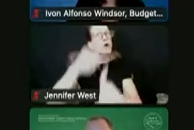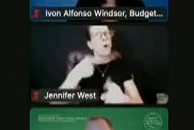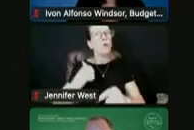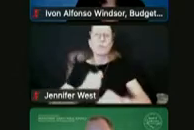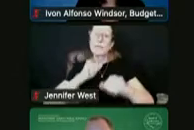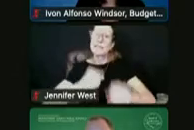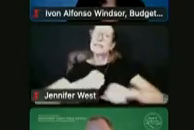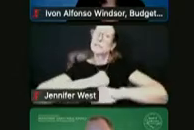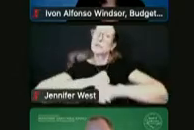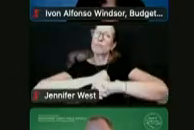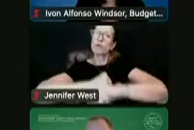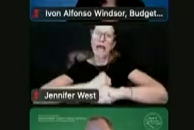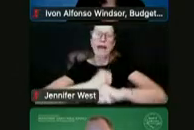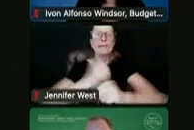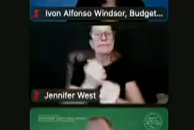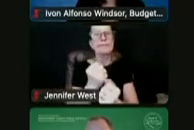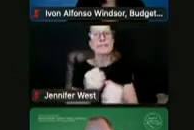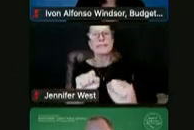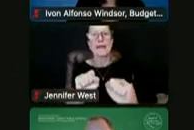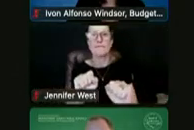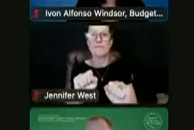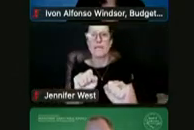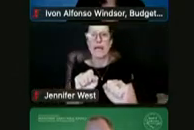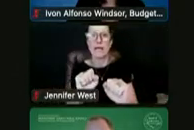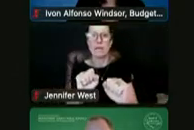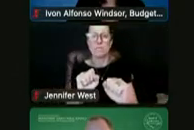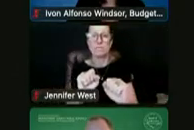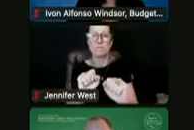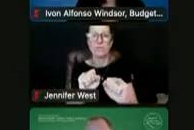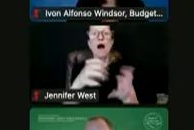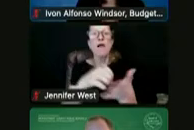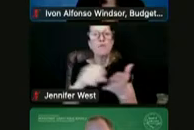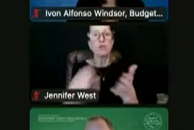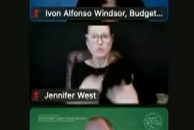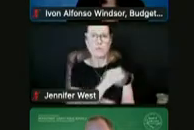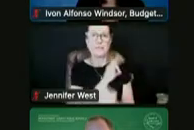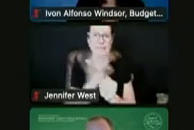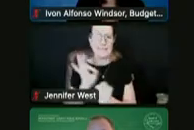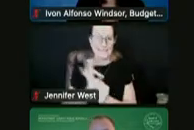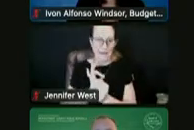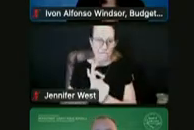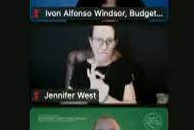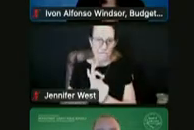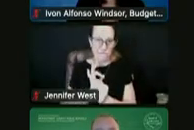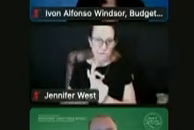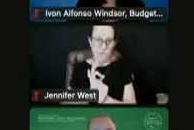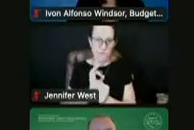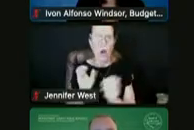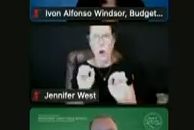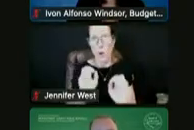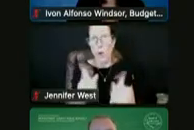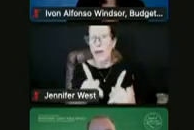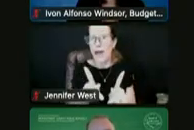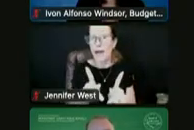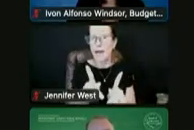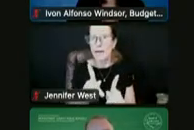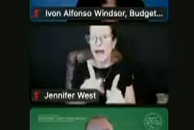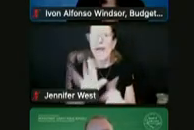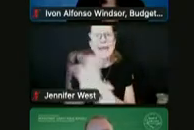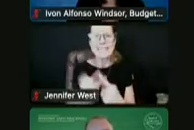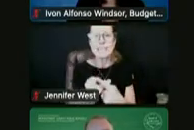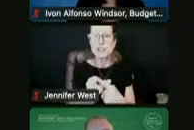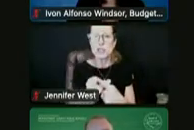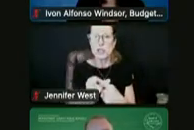the safety, taking safety precautions to make sure that our students and staff are okay and the conditions are right for them.